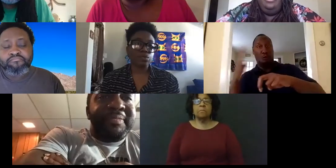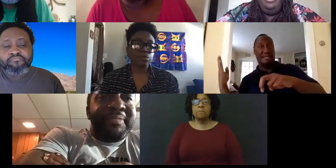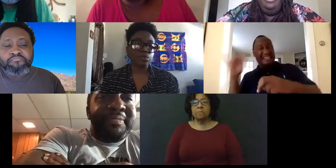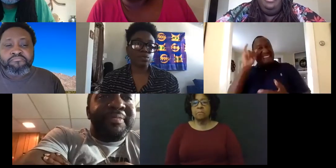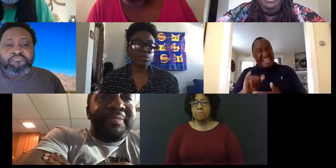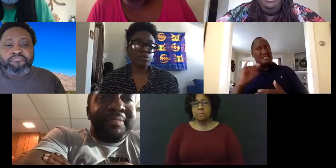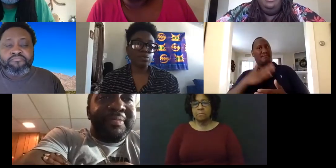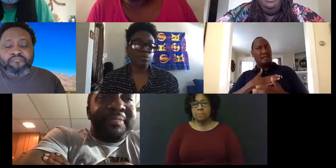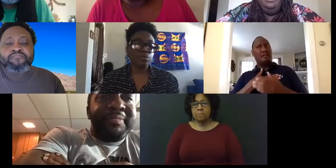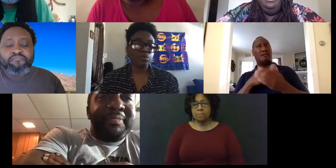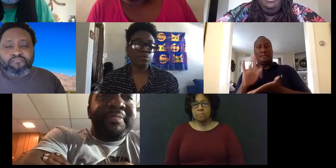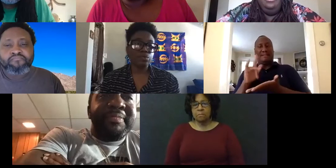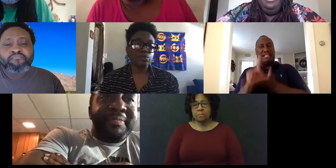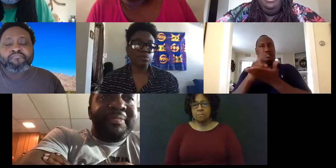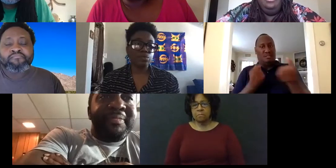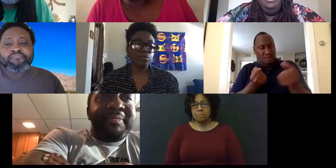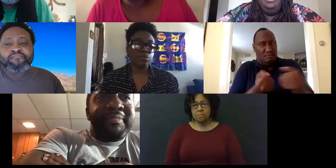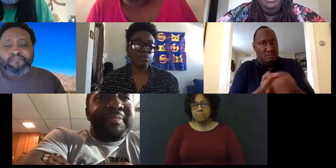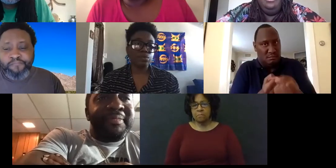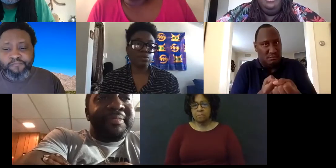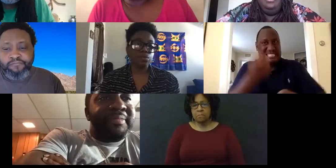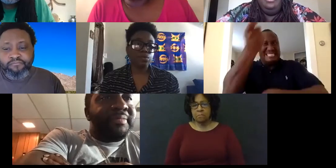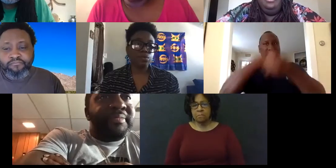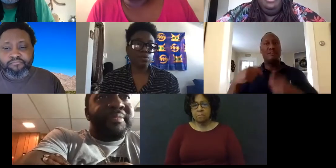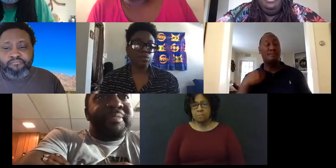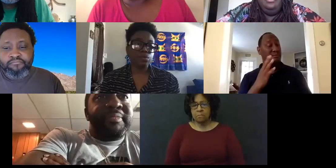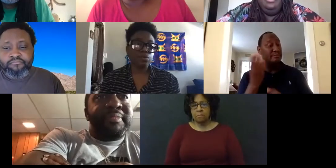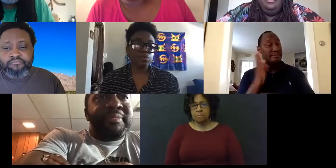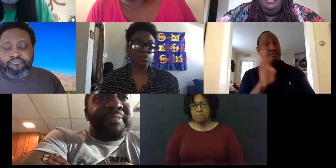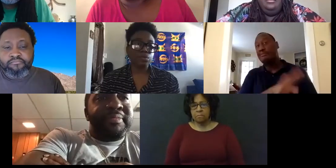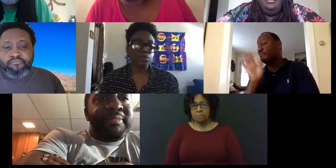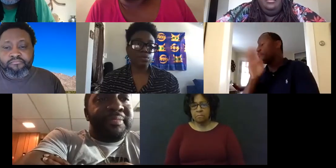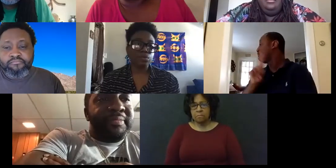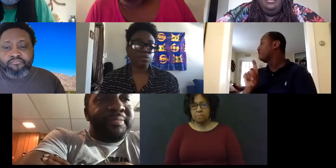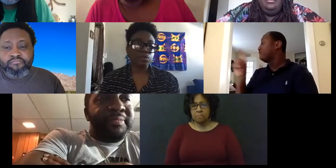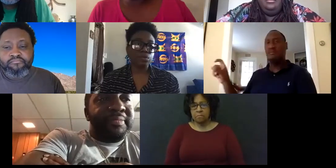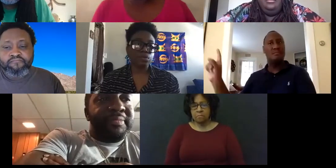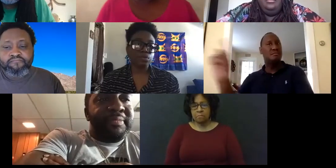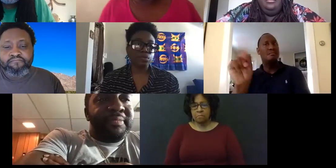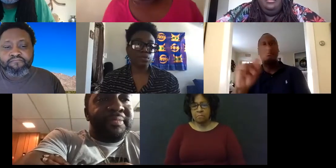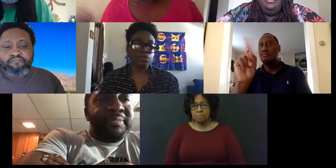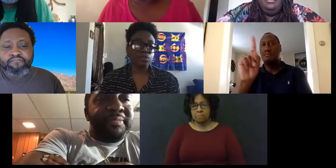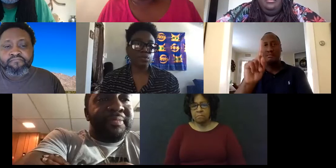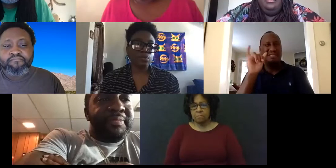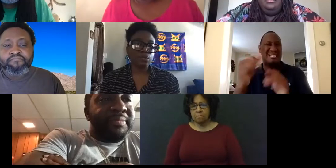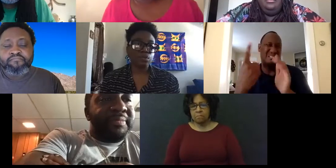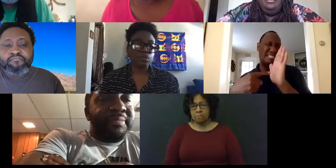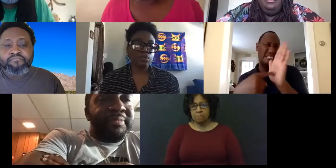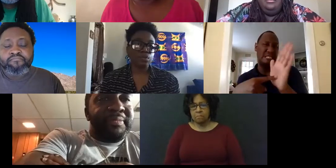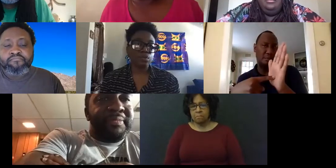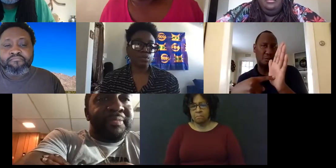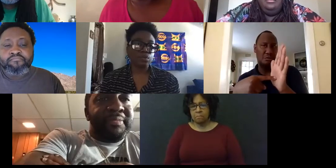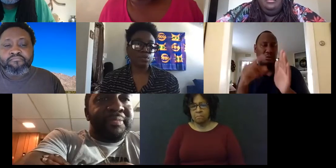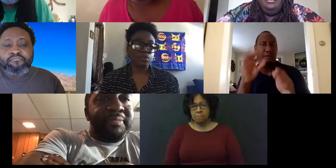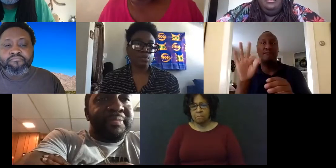wheelchair coming through and I open the door, then that's my privilege to support that person. I'm not going to let the door slam